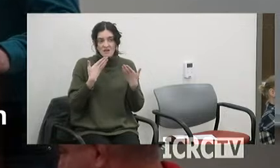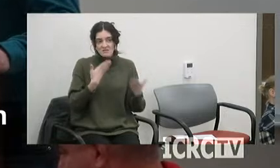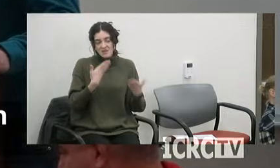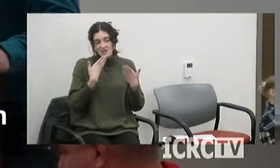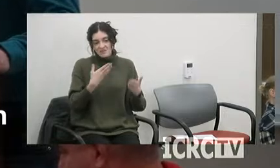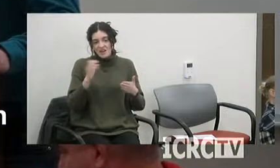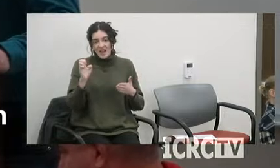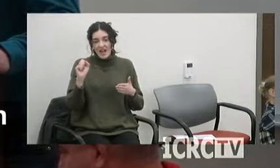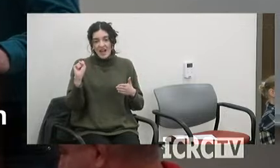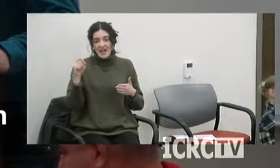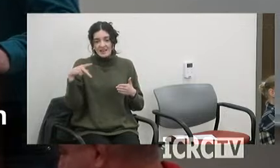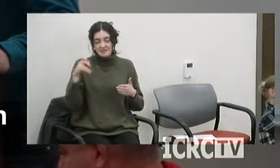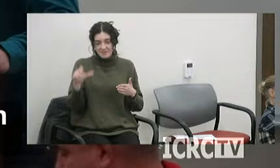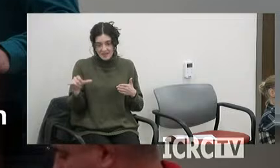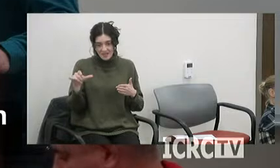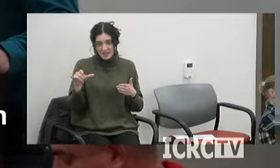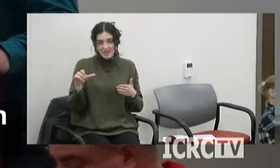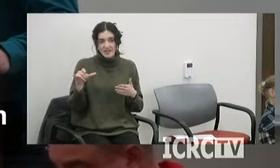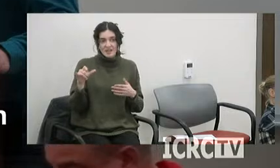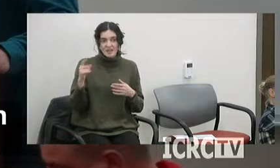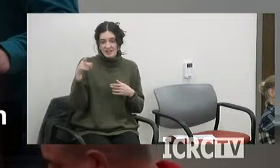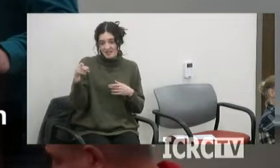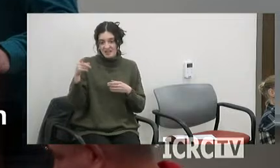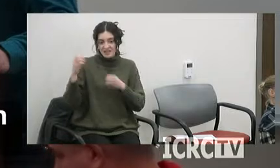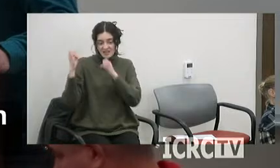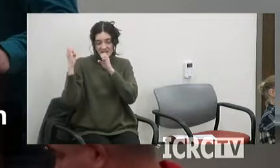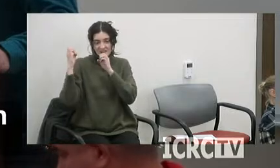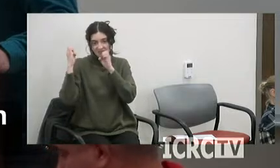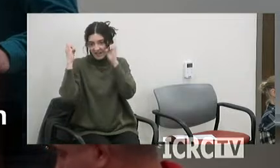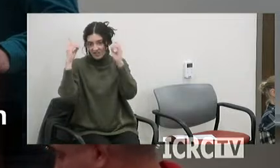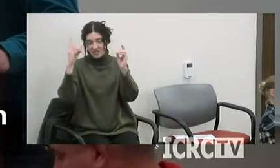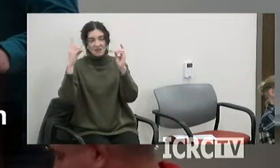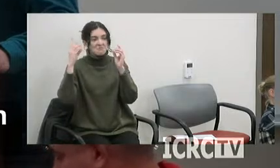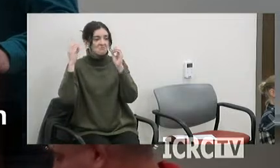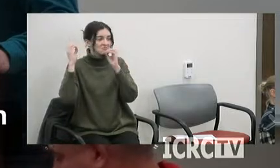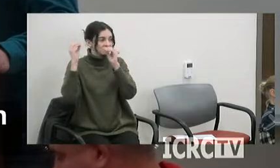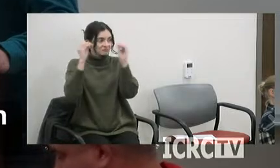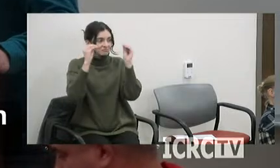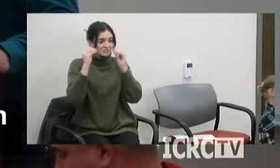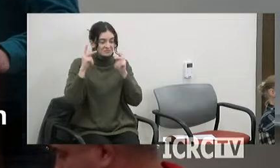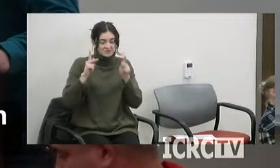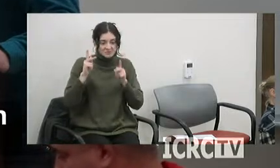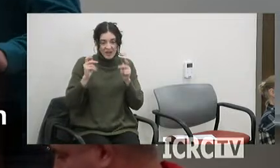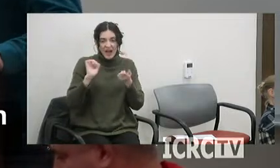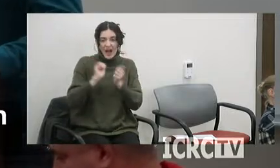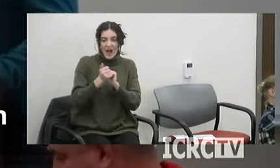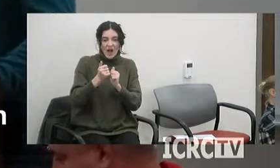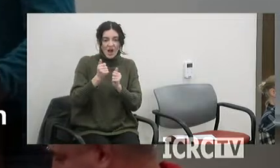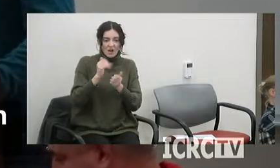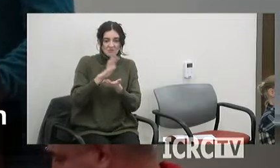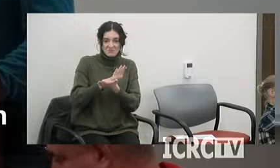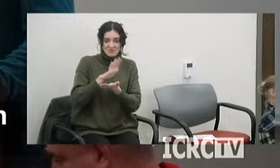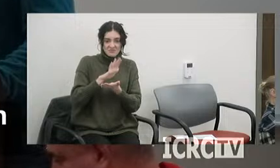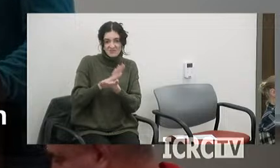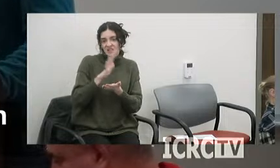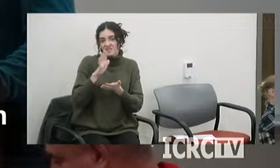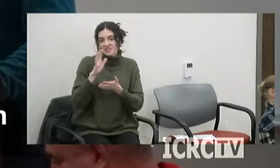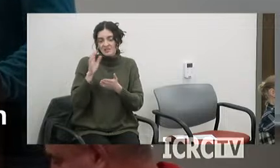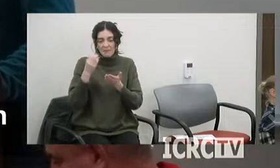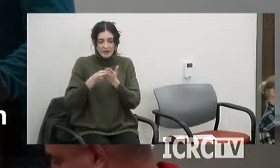done to help educate people about the finances for the district, how levies and bonds work, and I wish him luck in his new role.